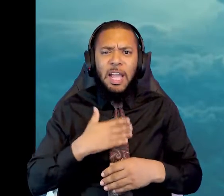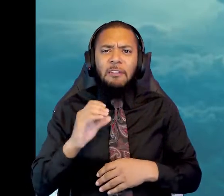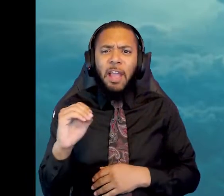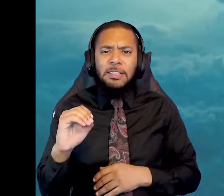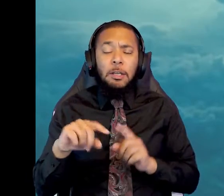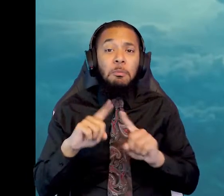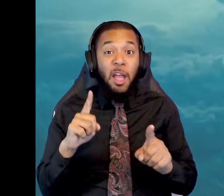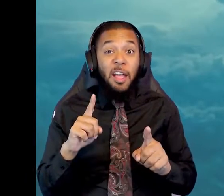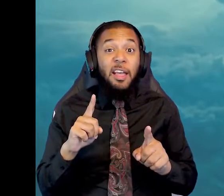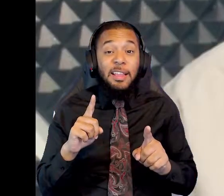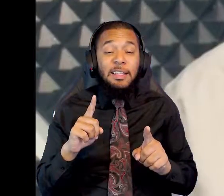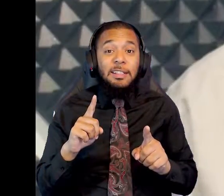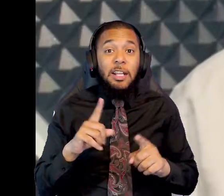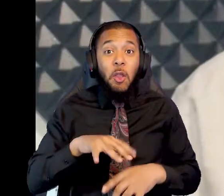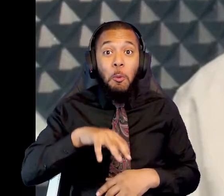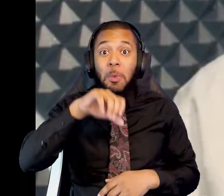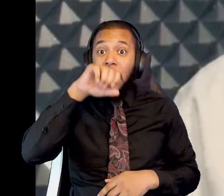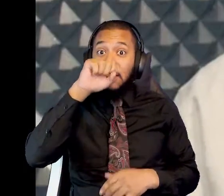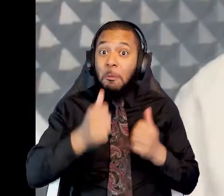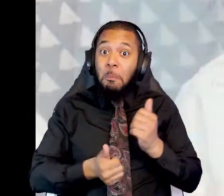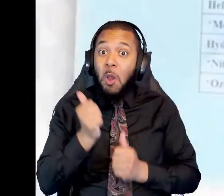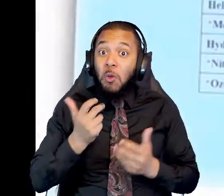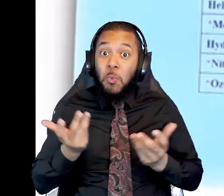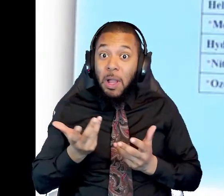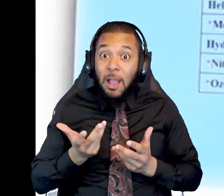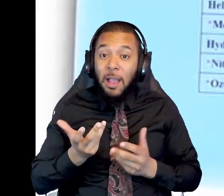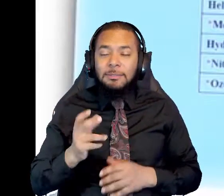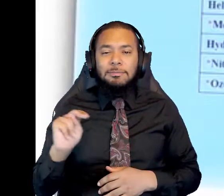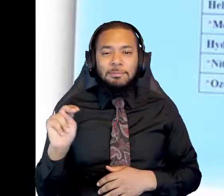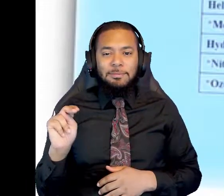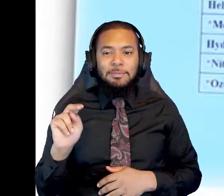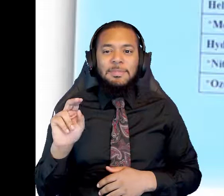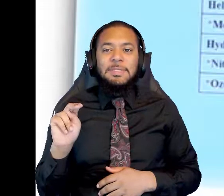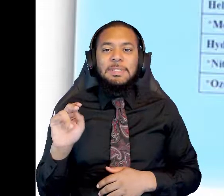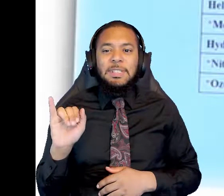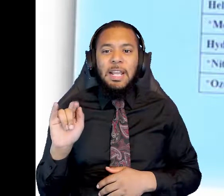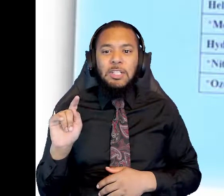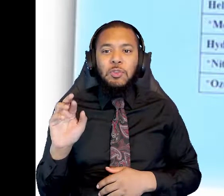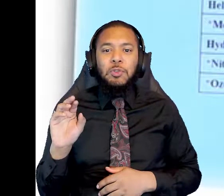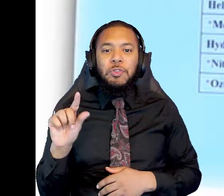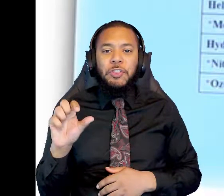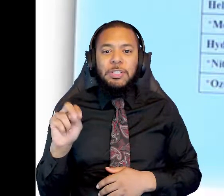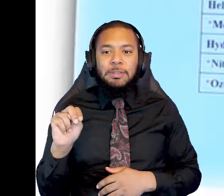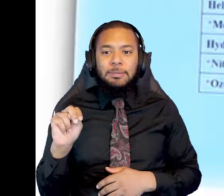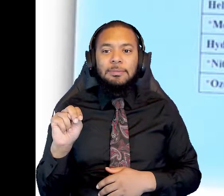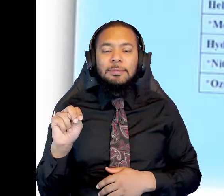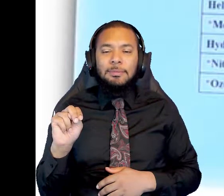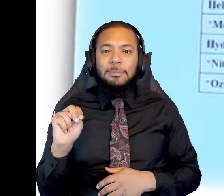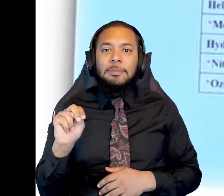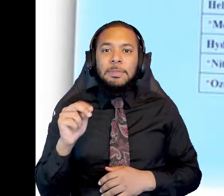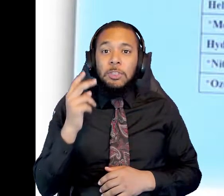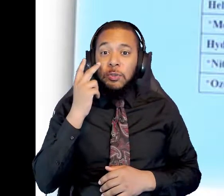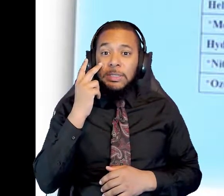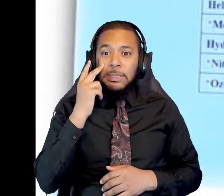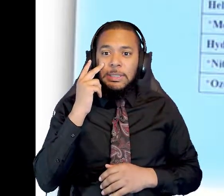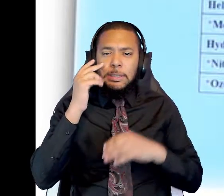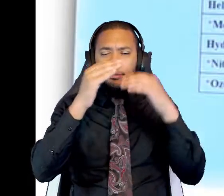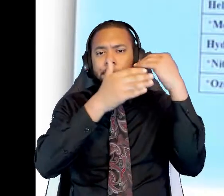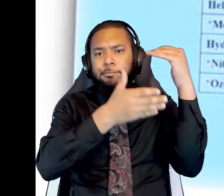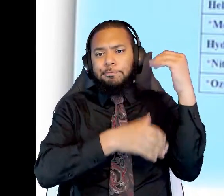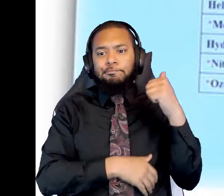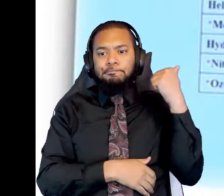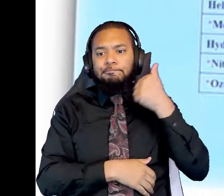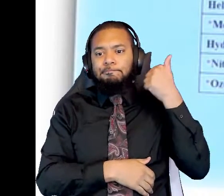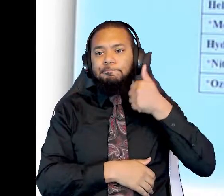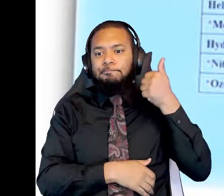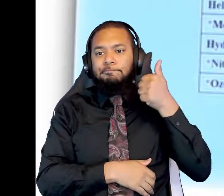the biggest part of your breath is nitrogen. So when looking at the different natural gases that occur in the atmosphere, not the pollutants that humans might